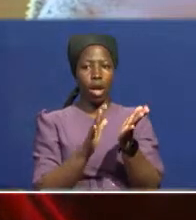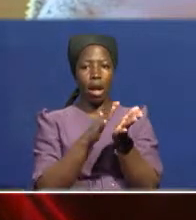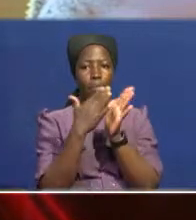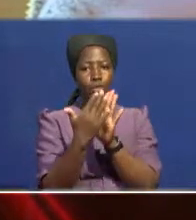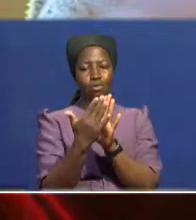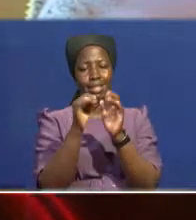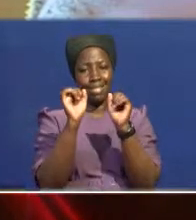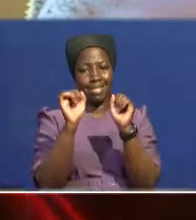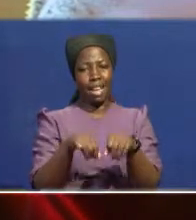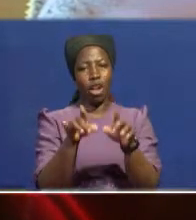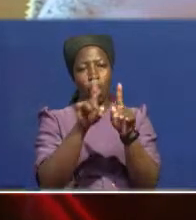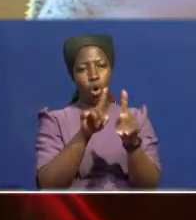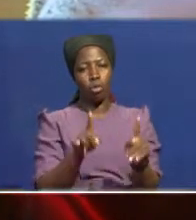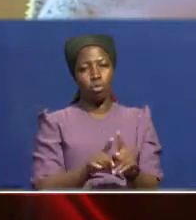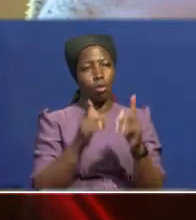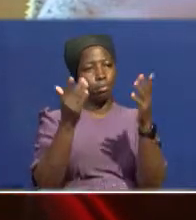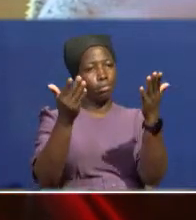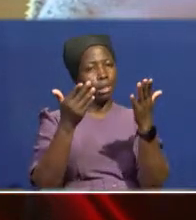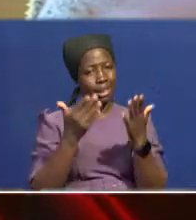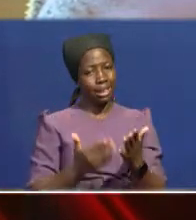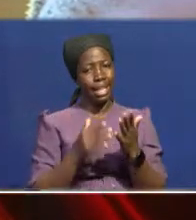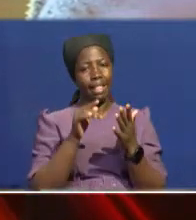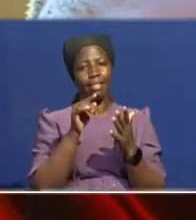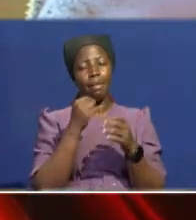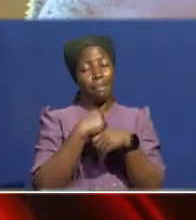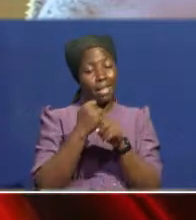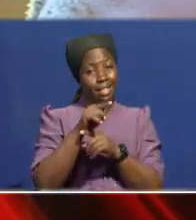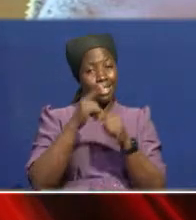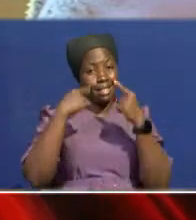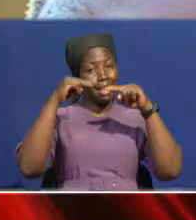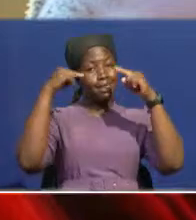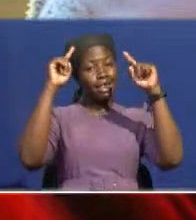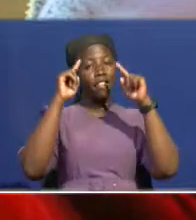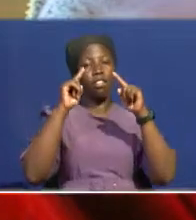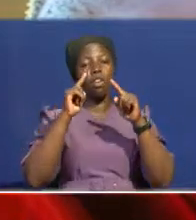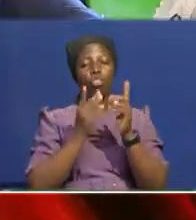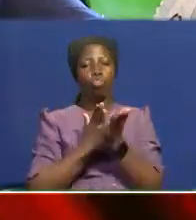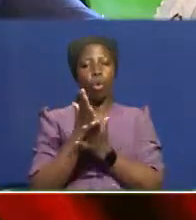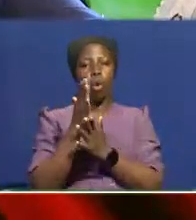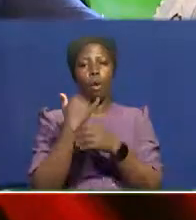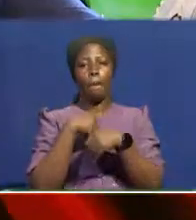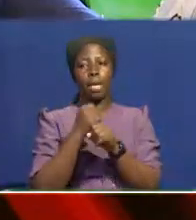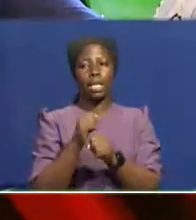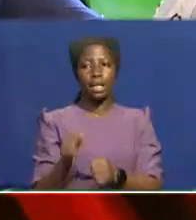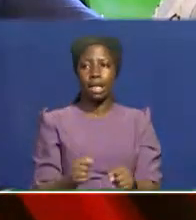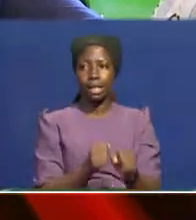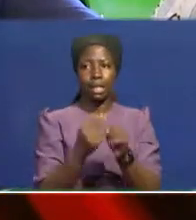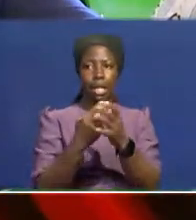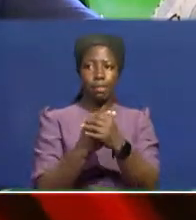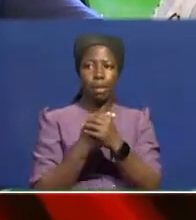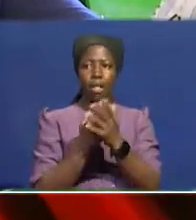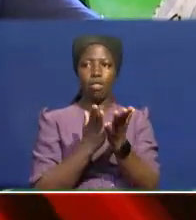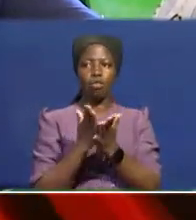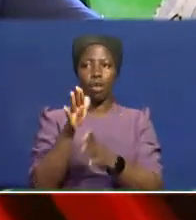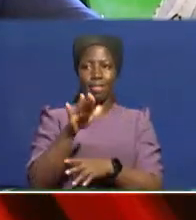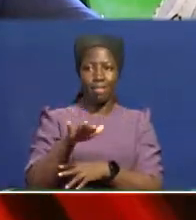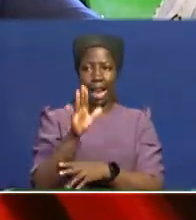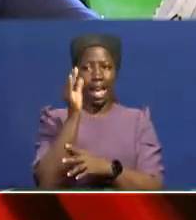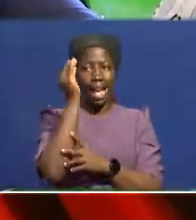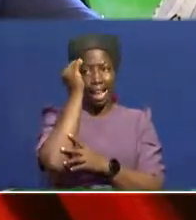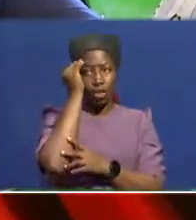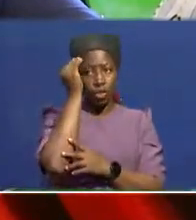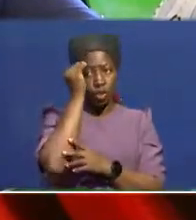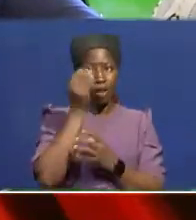can also bring this to fruition by forging strategic partnerships. Through the platform,